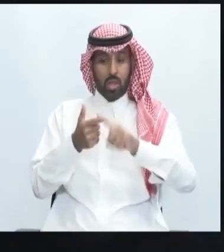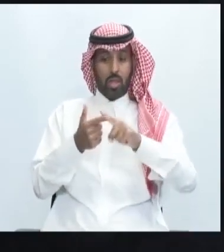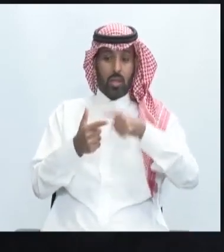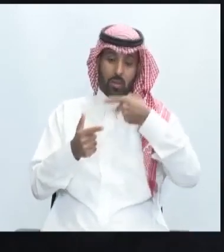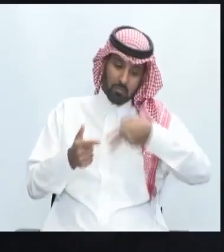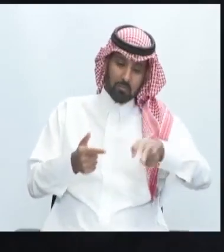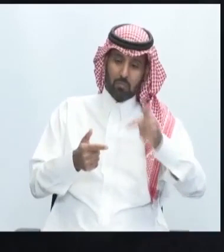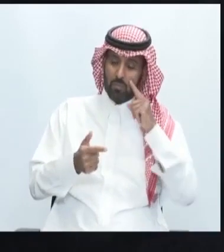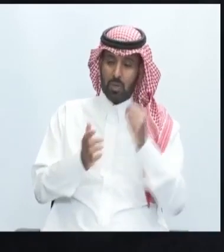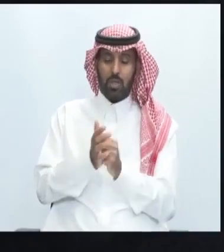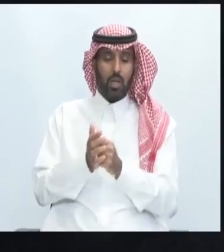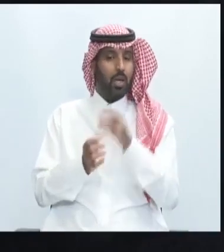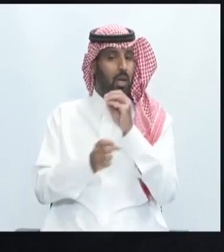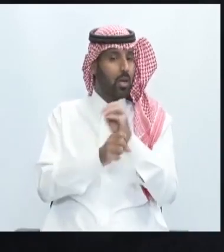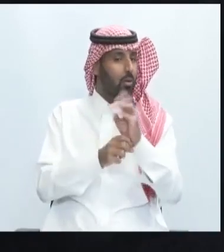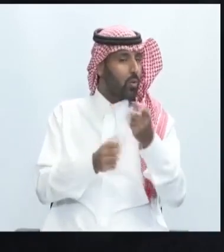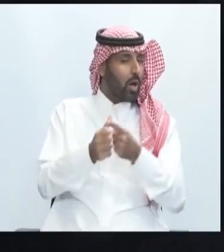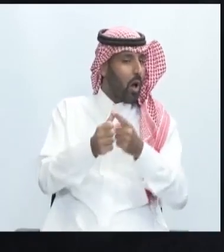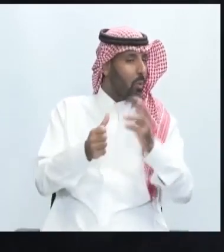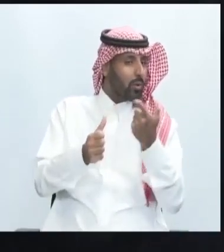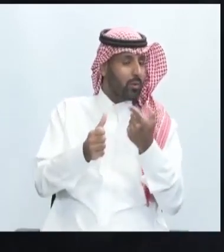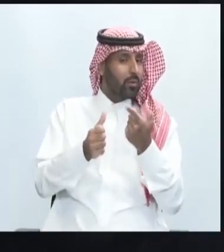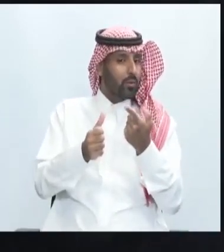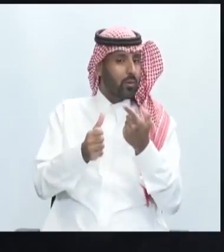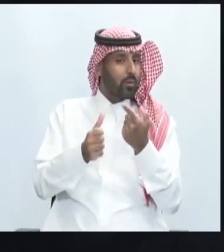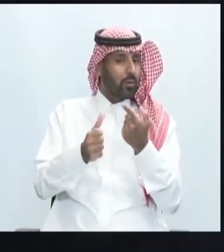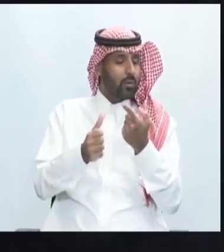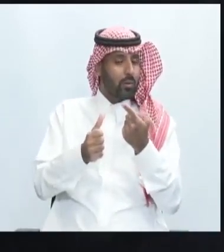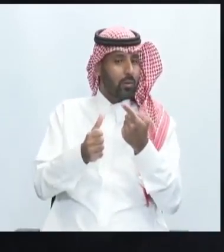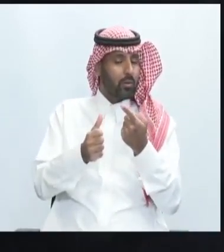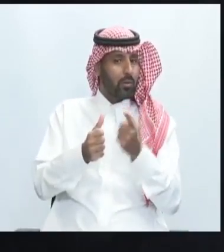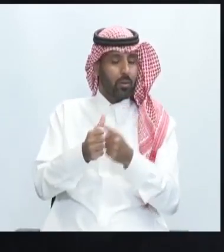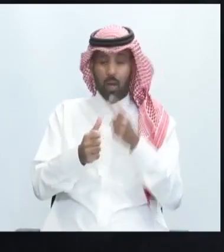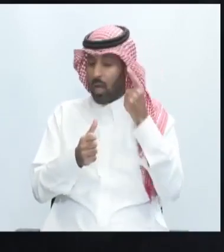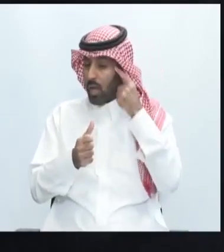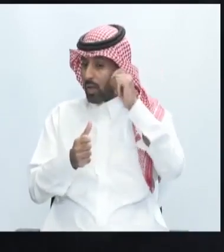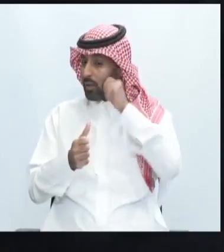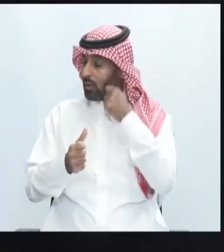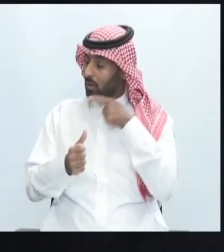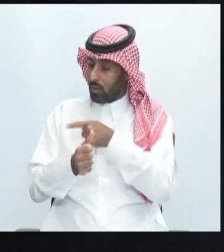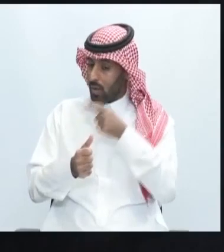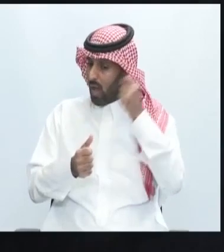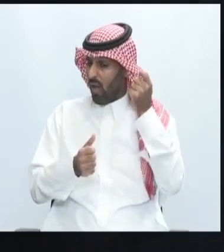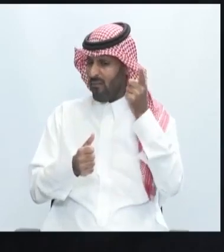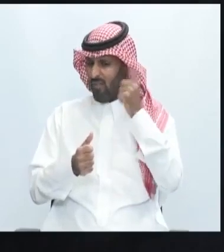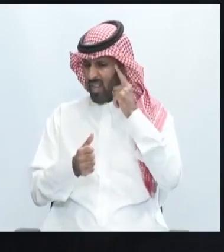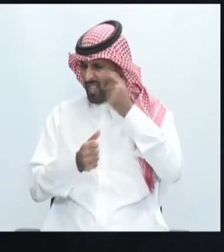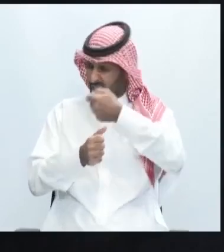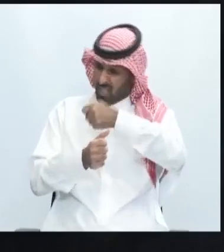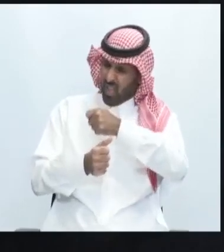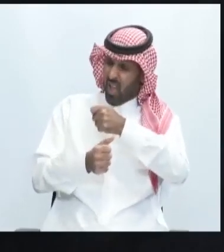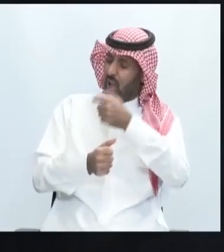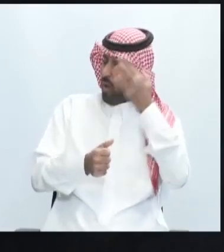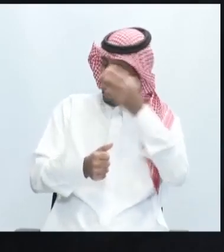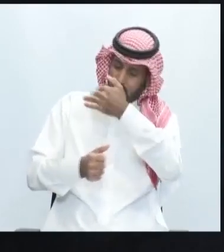she left. Can you tell me which one happened first? She forgetting to lock the door,